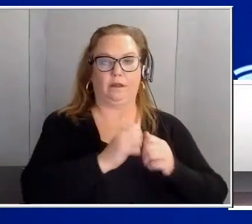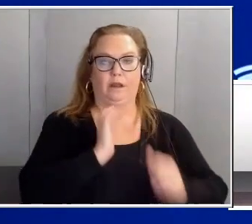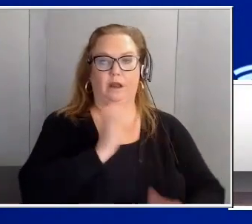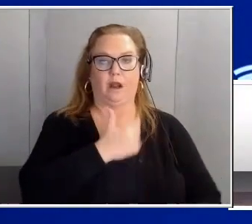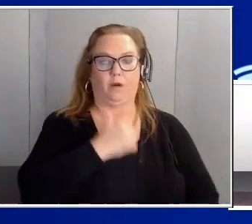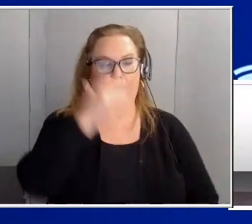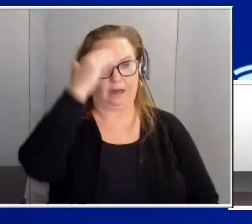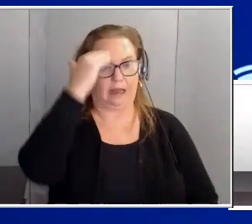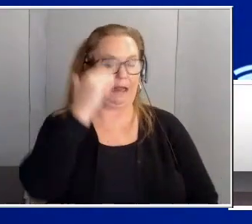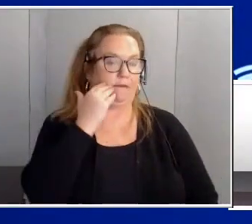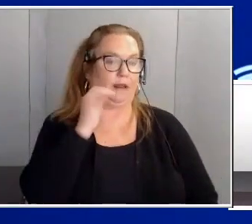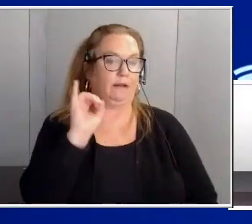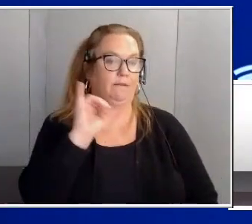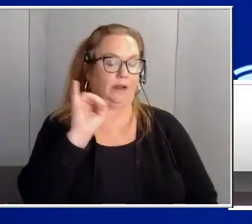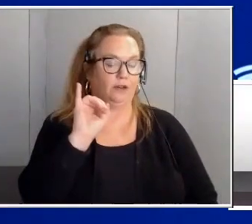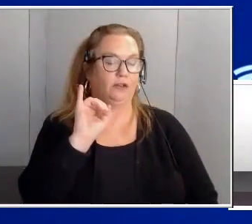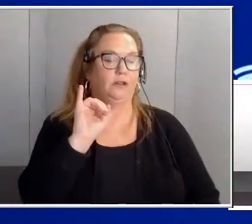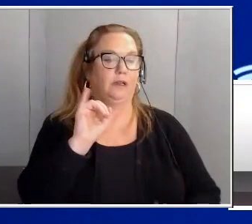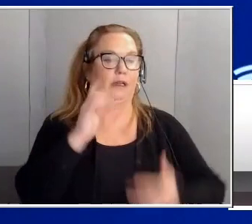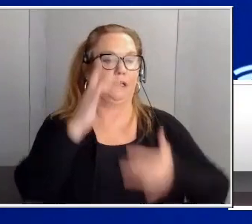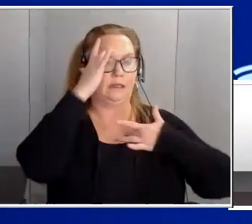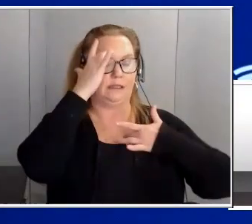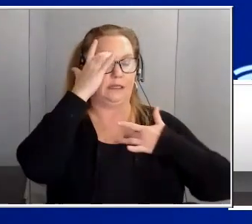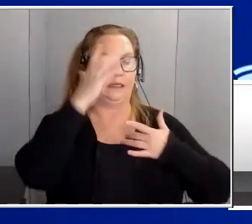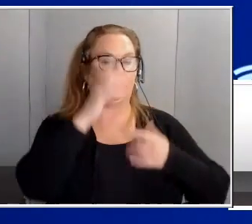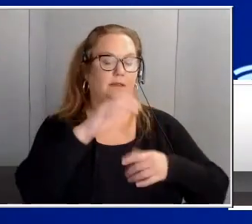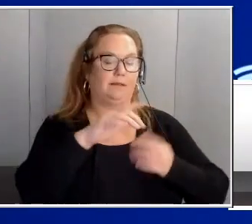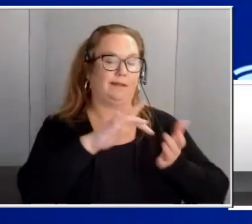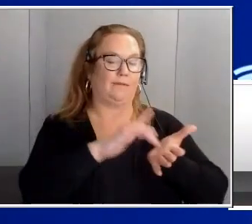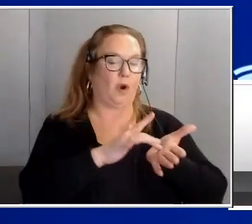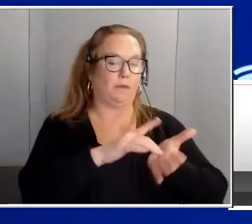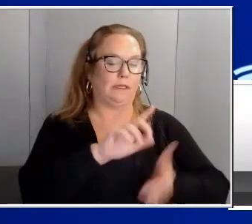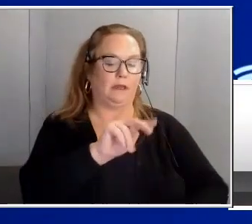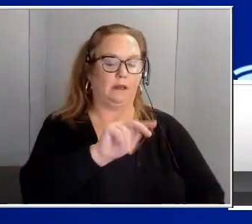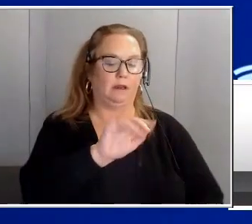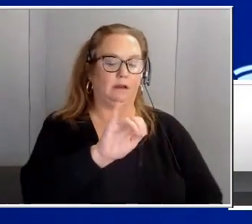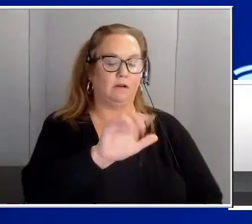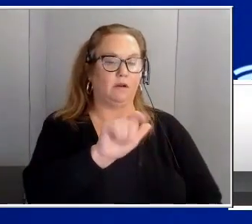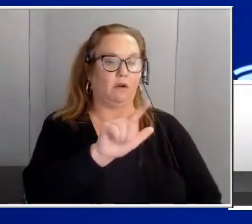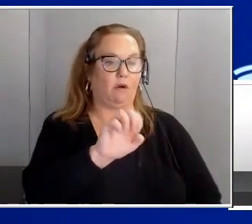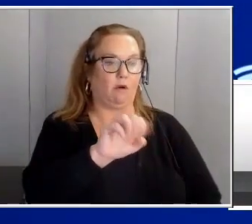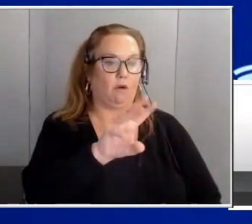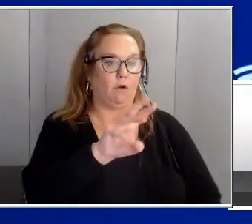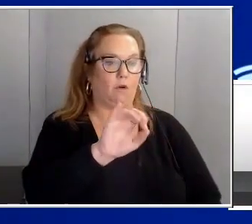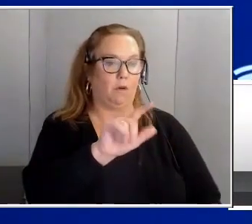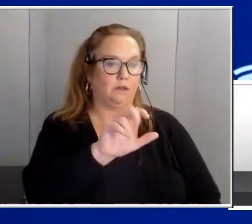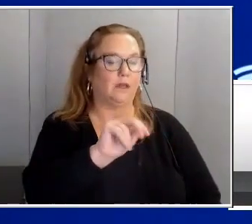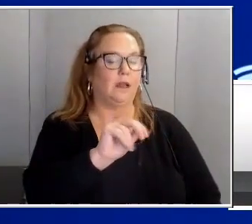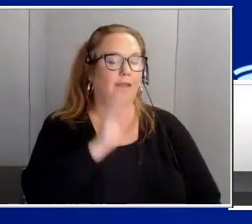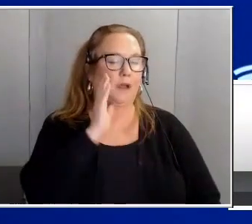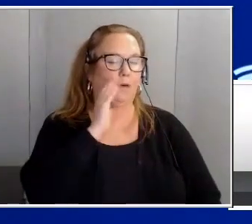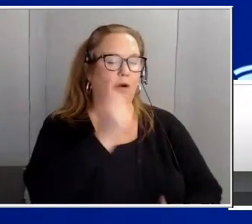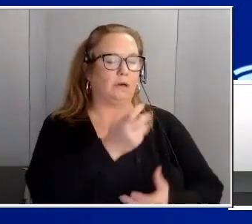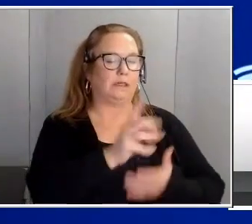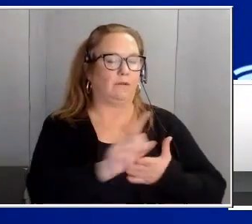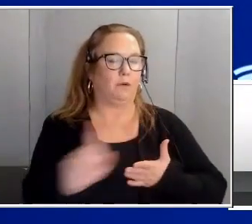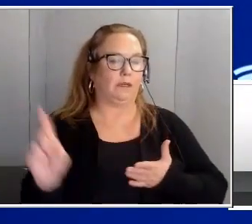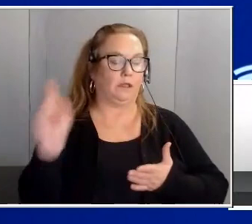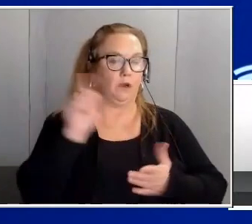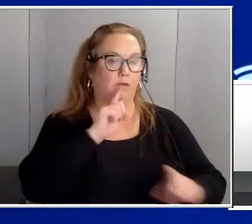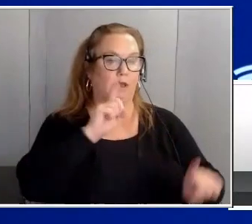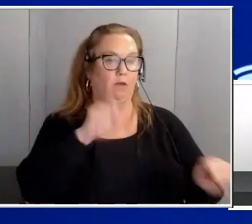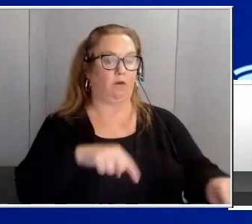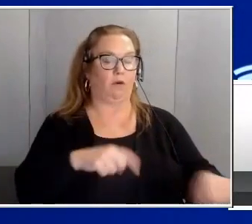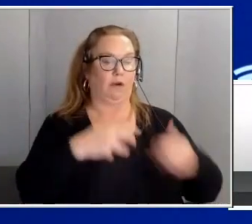infectious disease pharmacy here, Nicole Wilson. They were kind of aware of that several weeks ago, so they ordered it here at the health